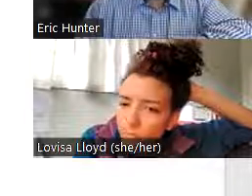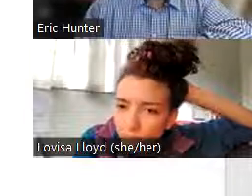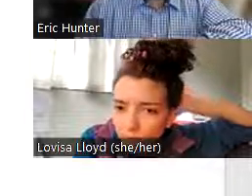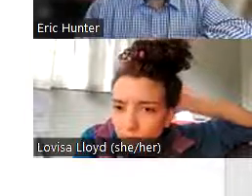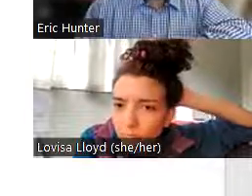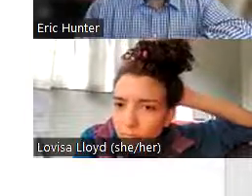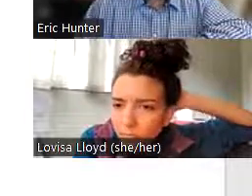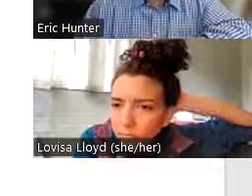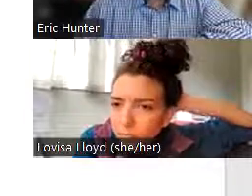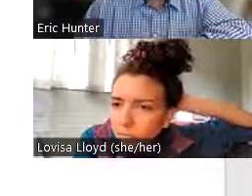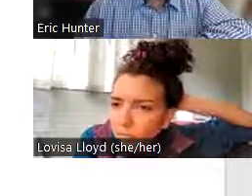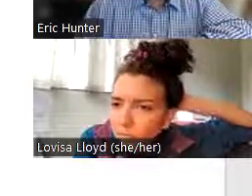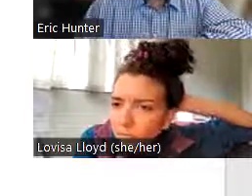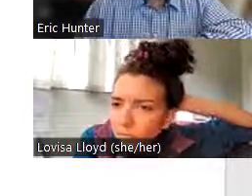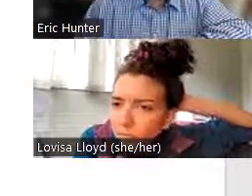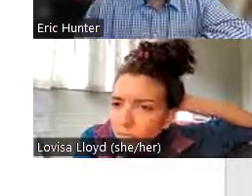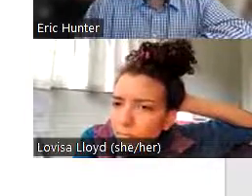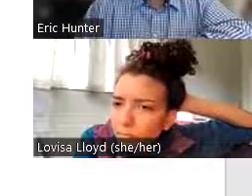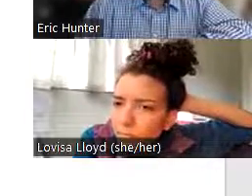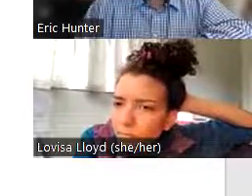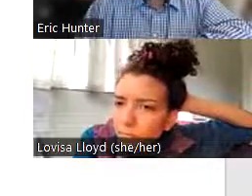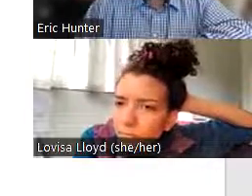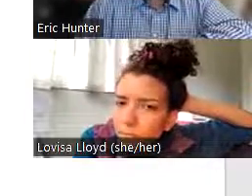Thank you. And I see that